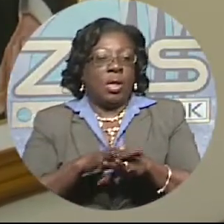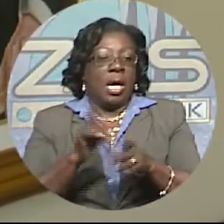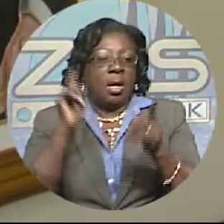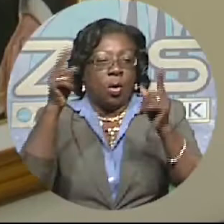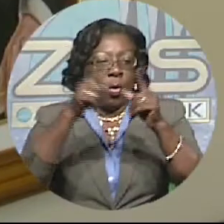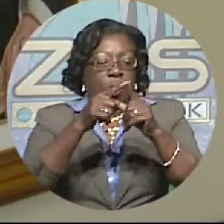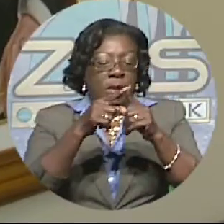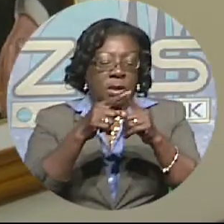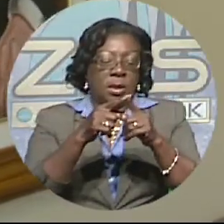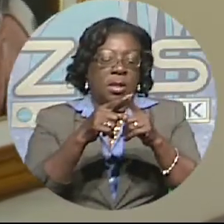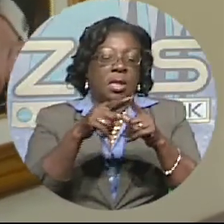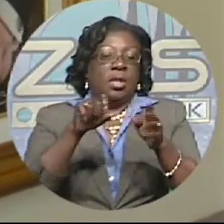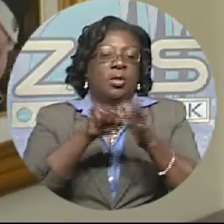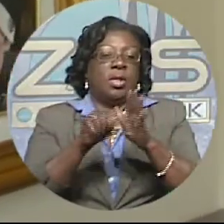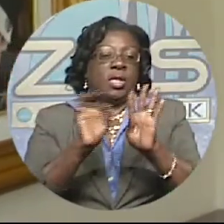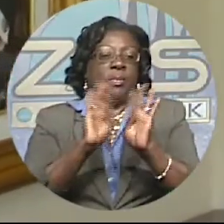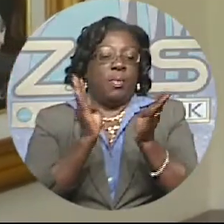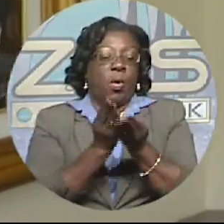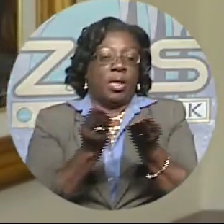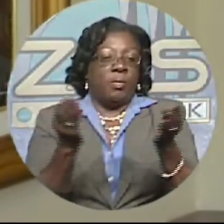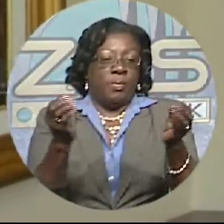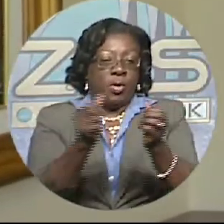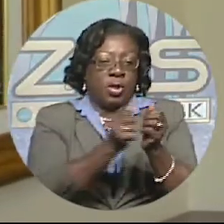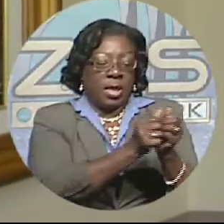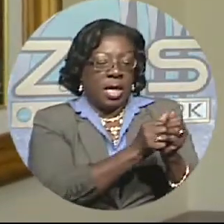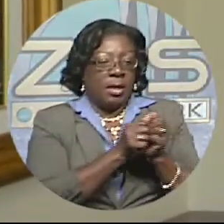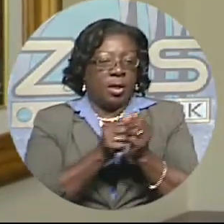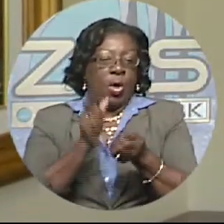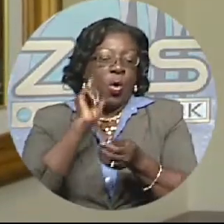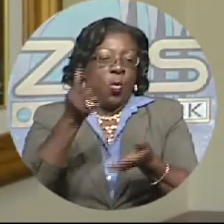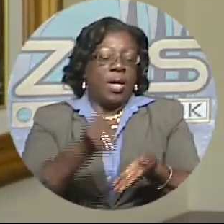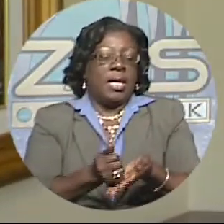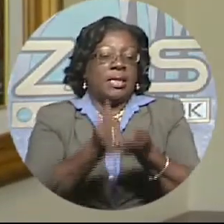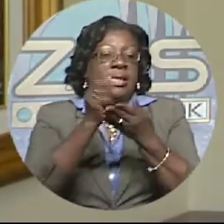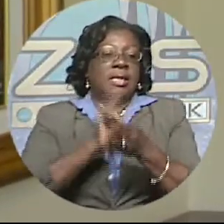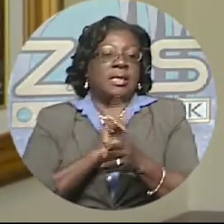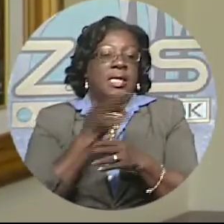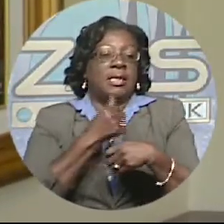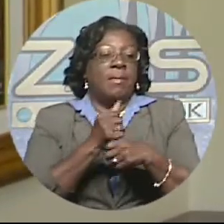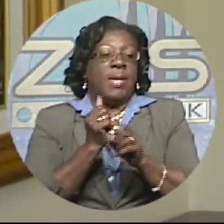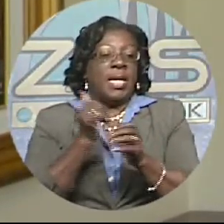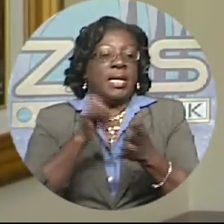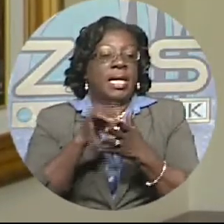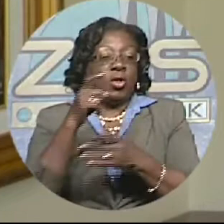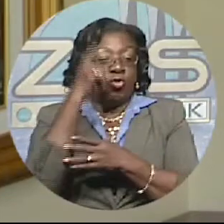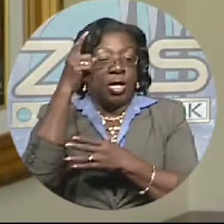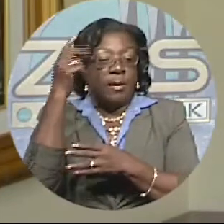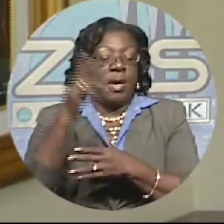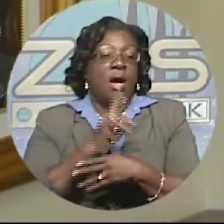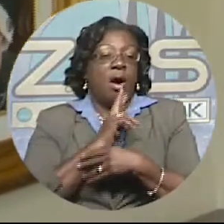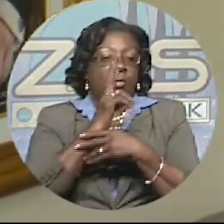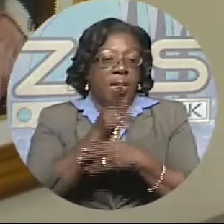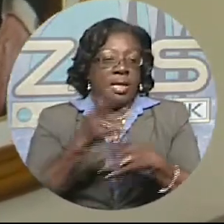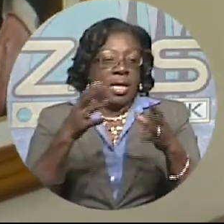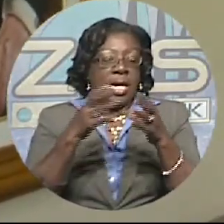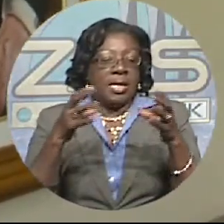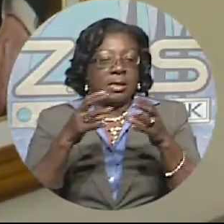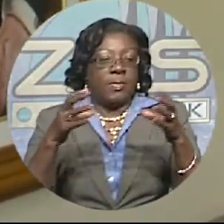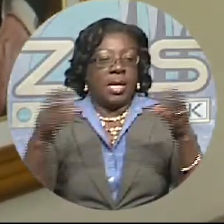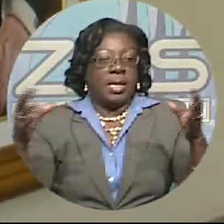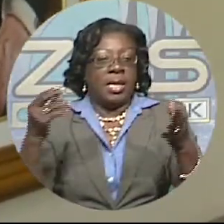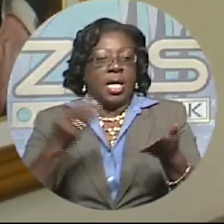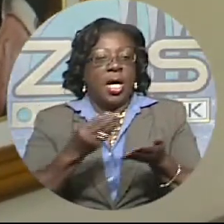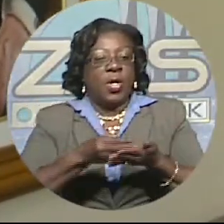goals. So this board that we assembled is going to really assist us in making that dream a reality and expanding the